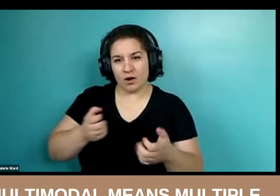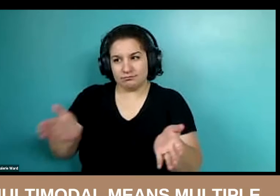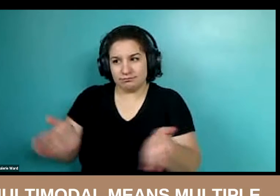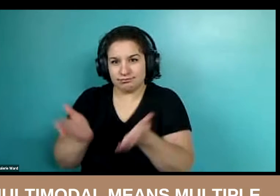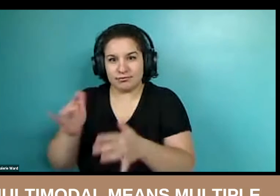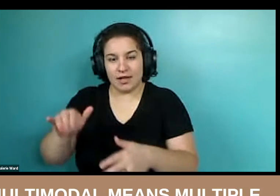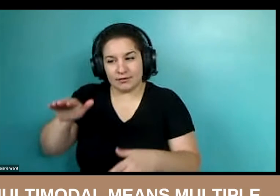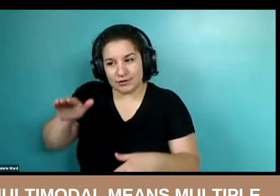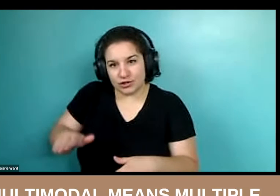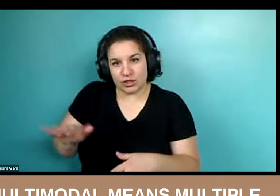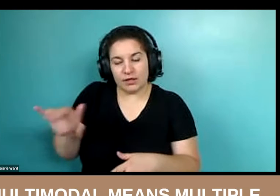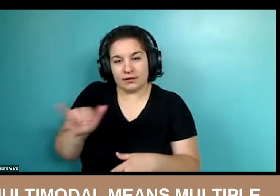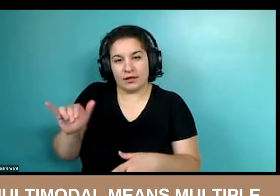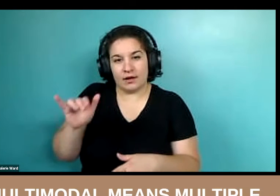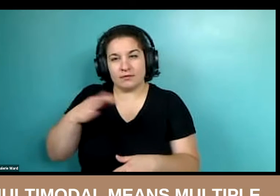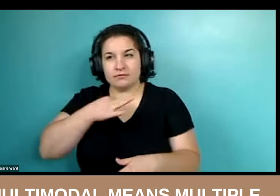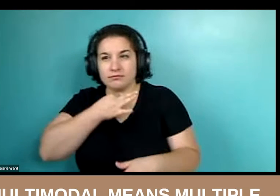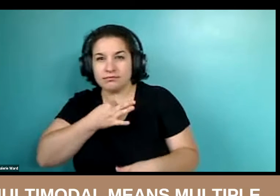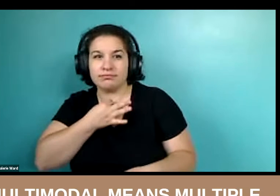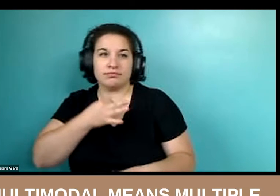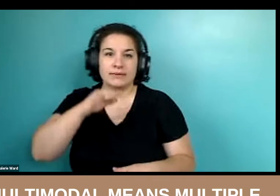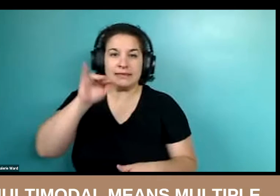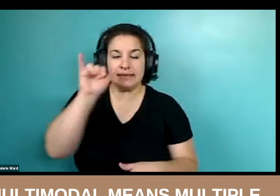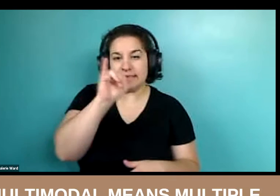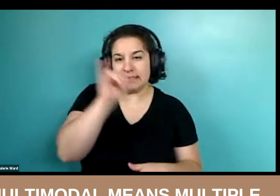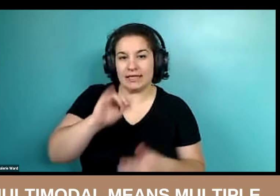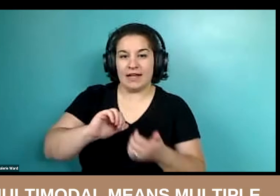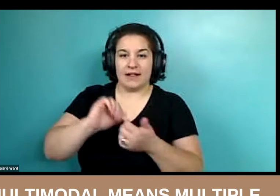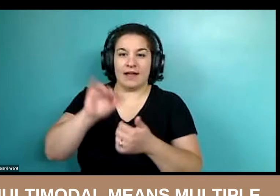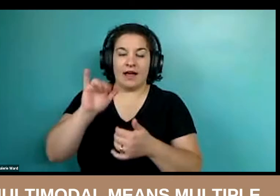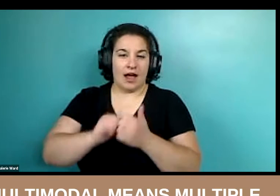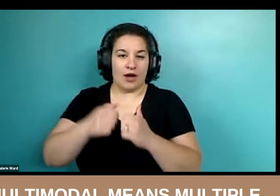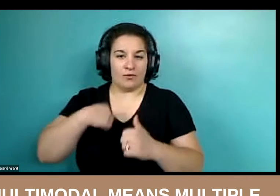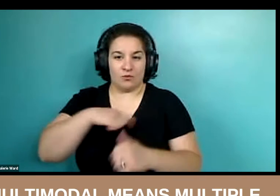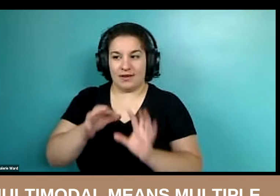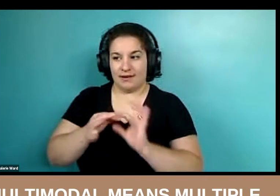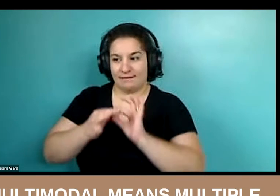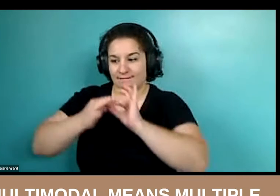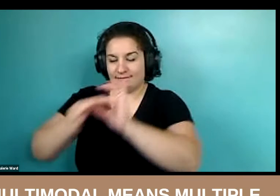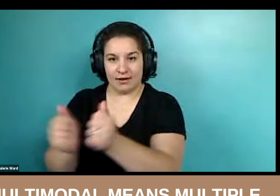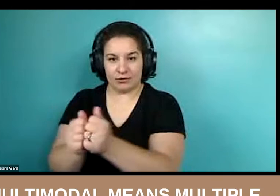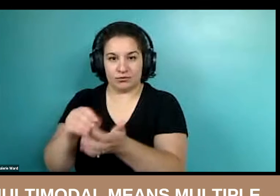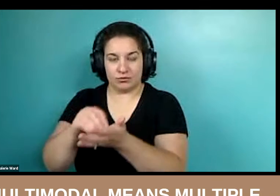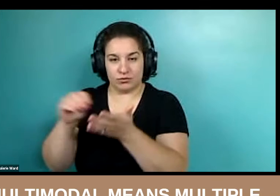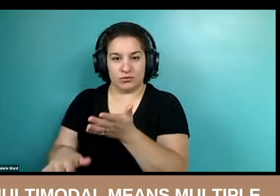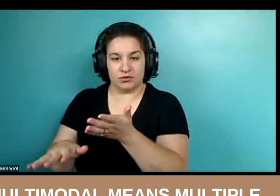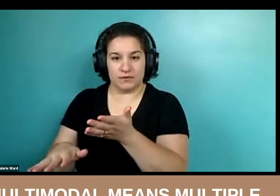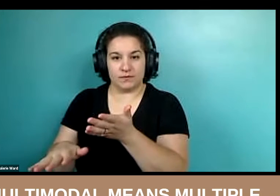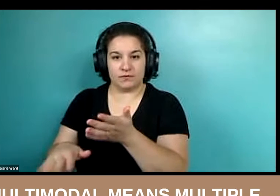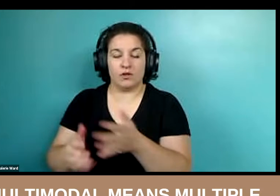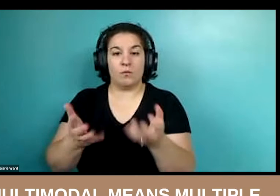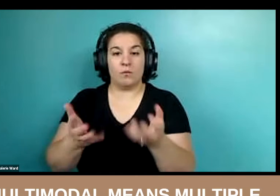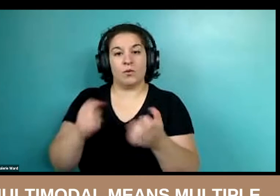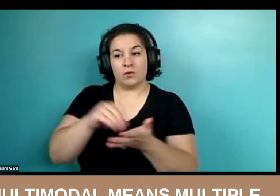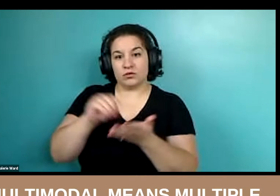the key to connecting with our students when it comes to information literacy concepts. We want them to be able to have some fun